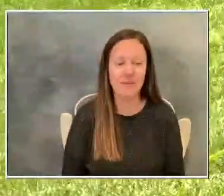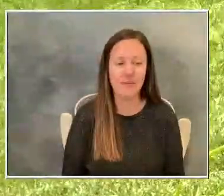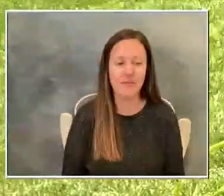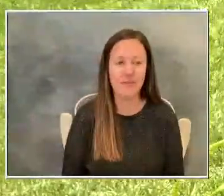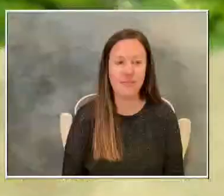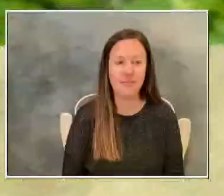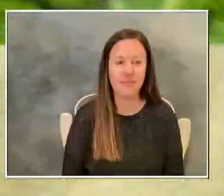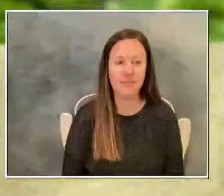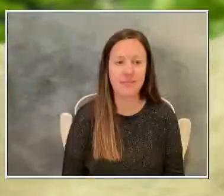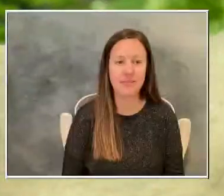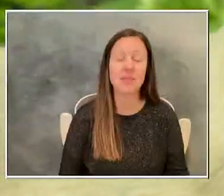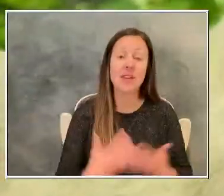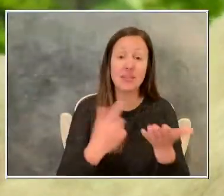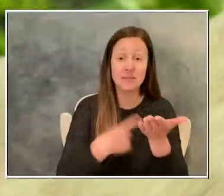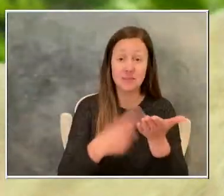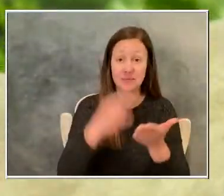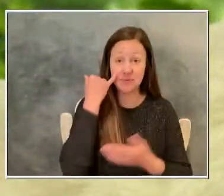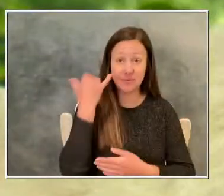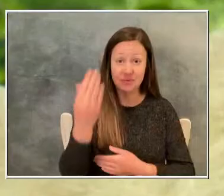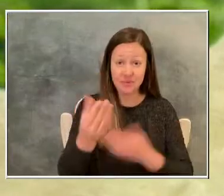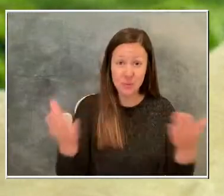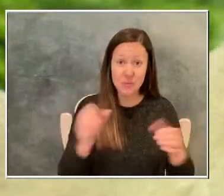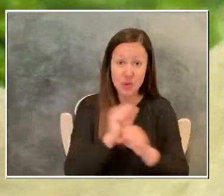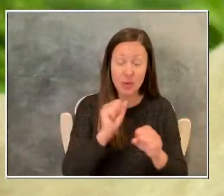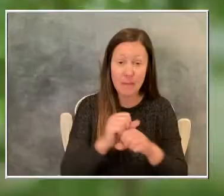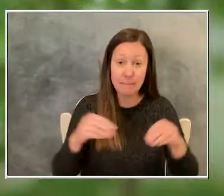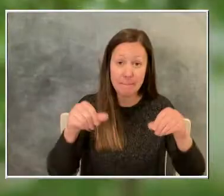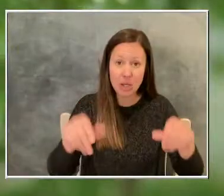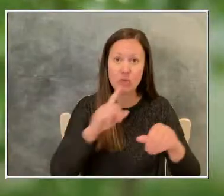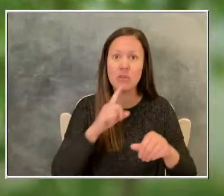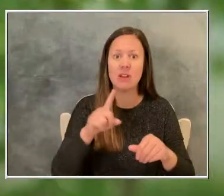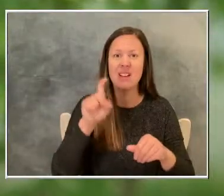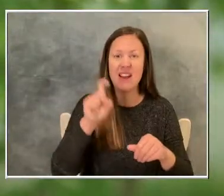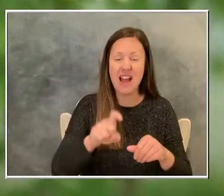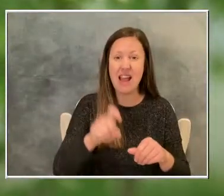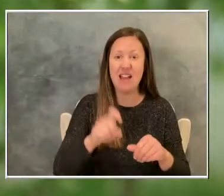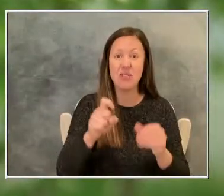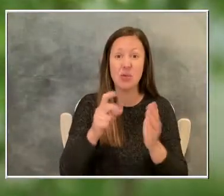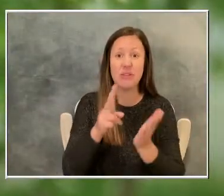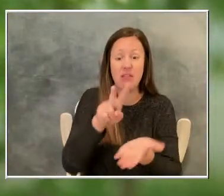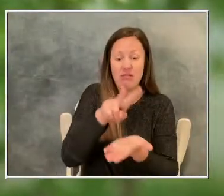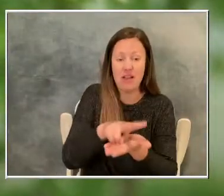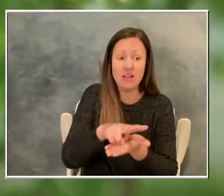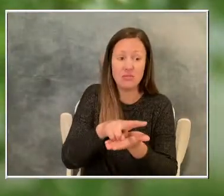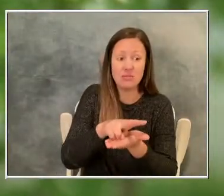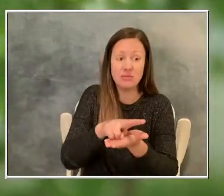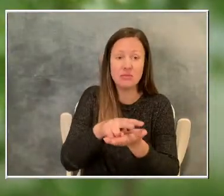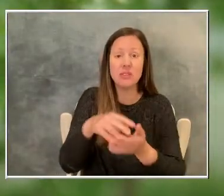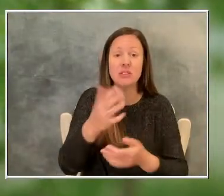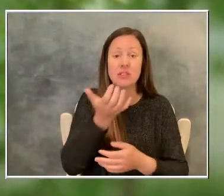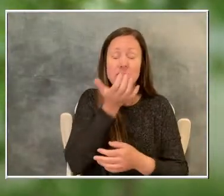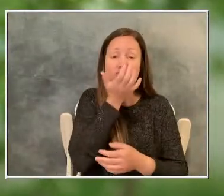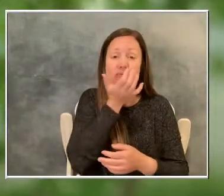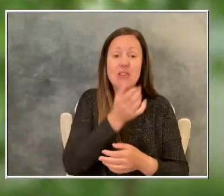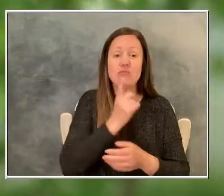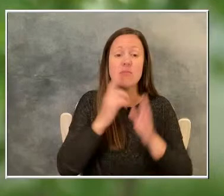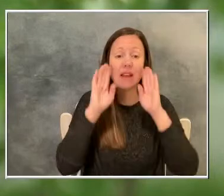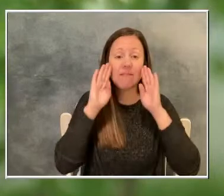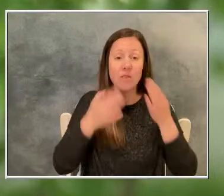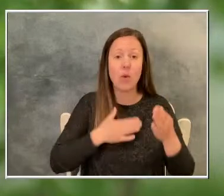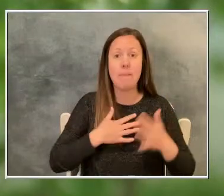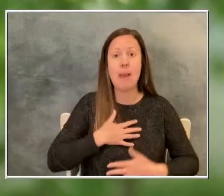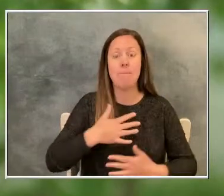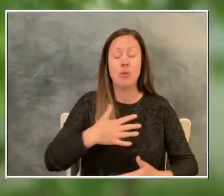There's times if I'm out here working in my garden, I literally have to lay on my back in the grass and just focus on my breathing because the pain